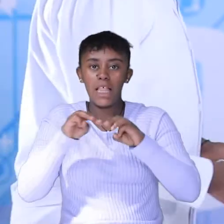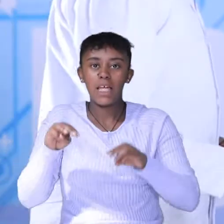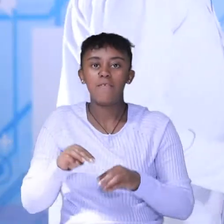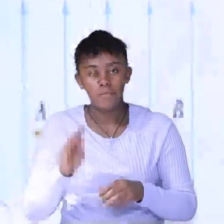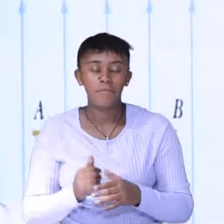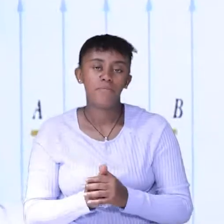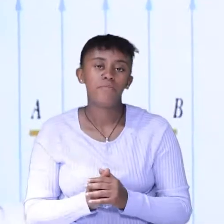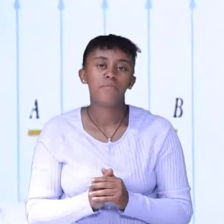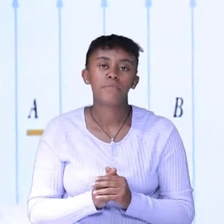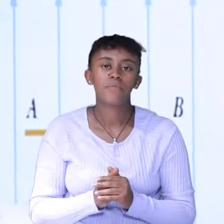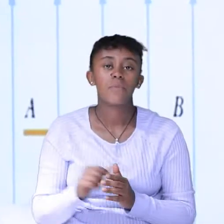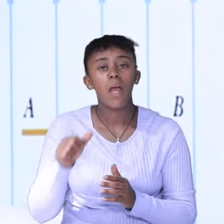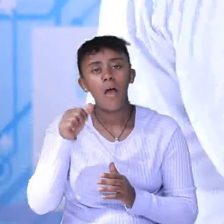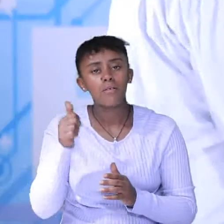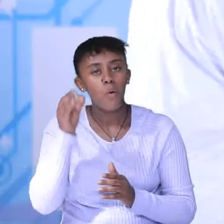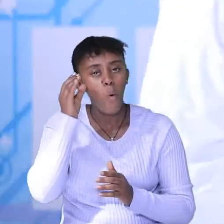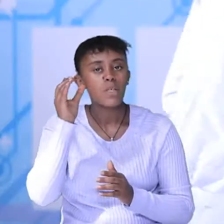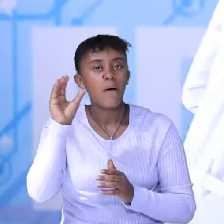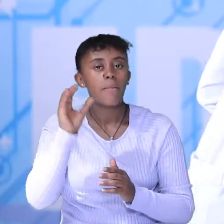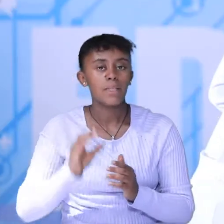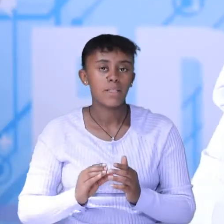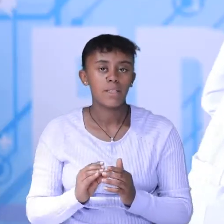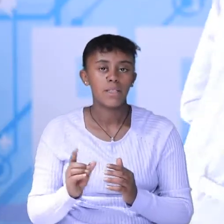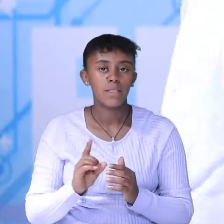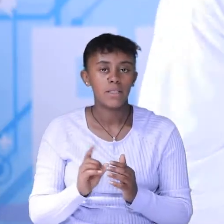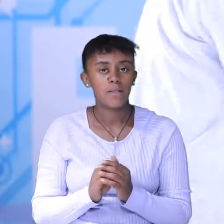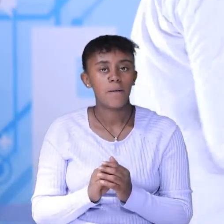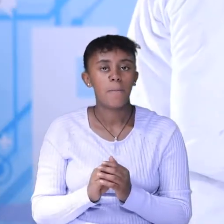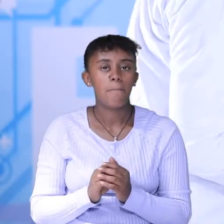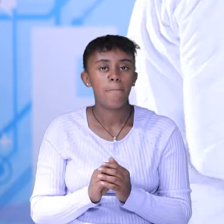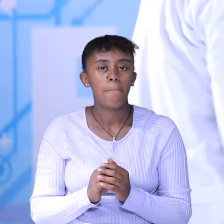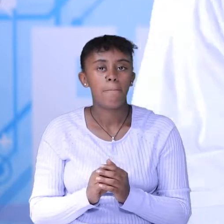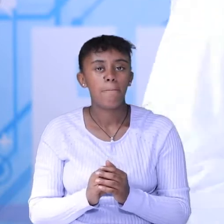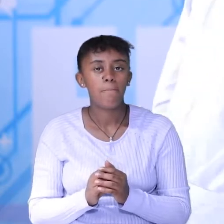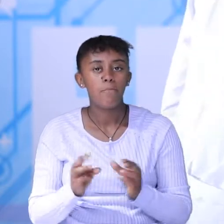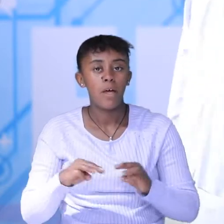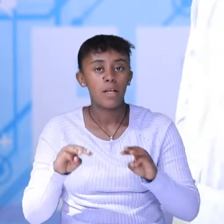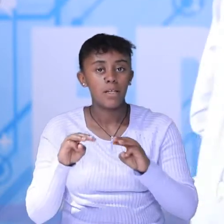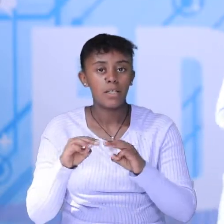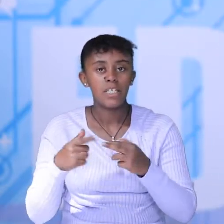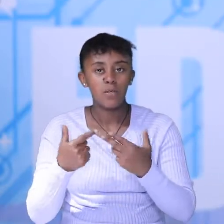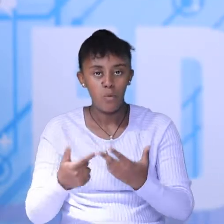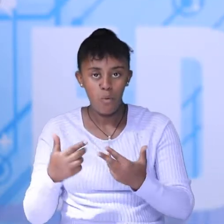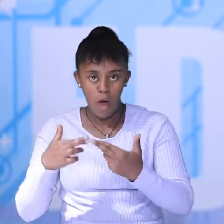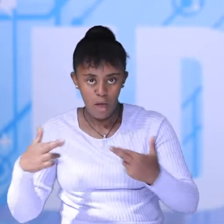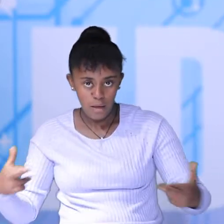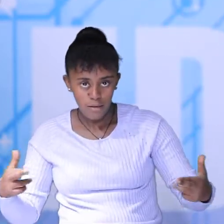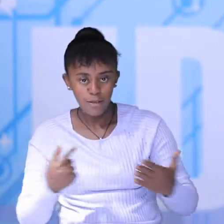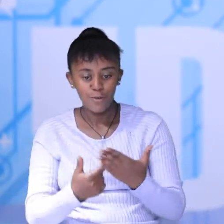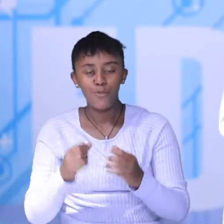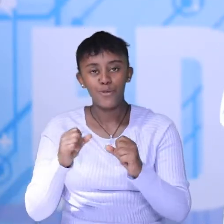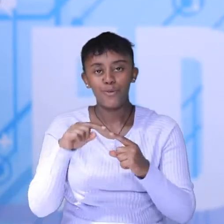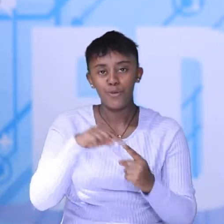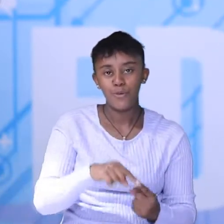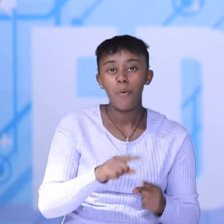And the other concept here is it's possible to determine the magnetic force exerted on this wire. It's possible to find the magnetic